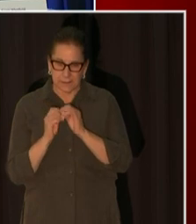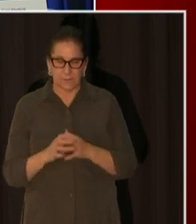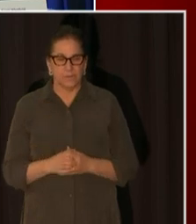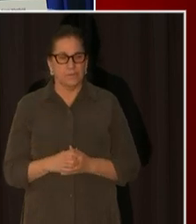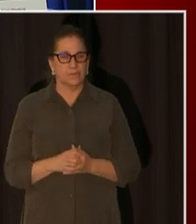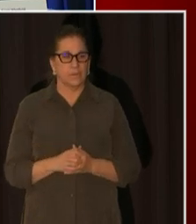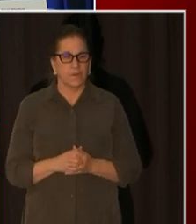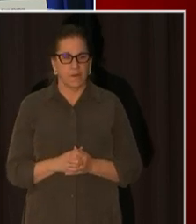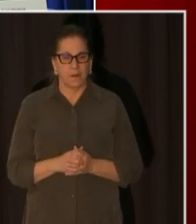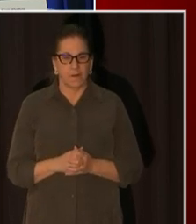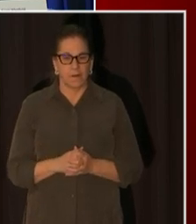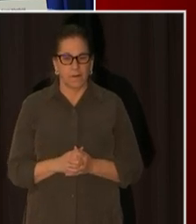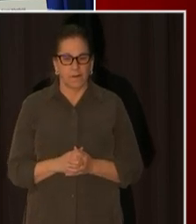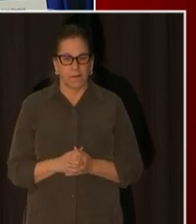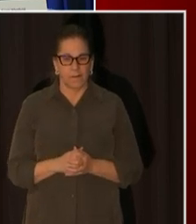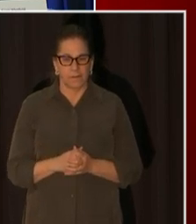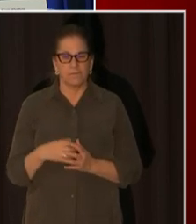DC.